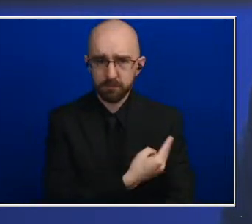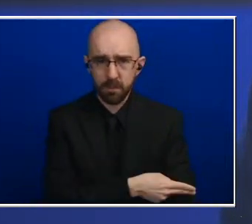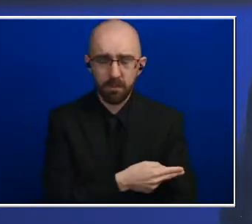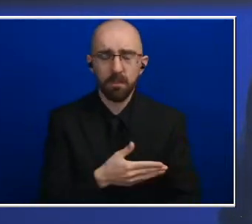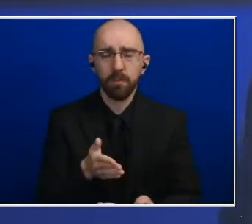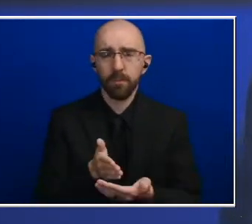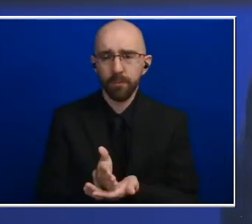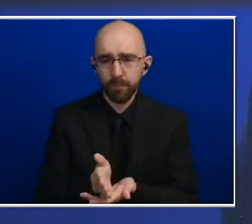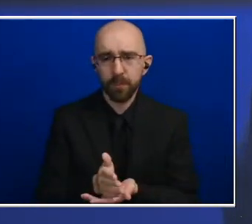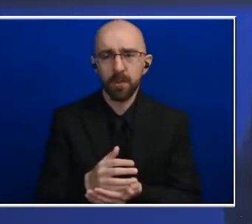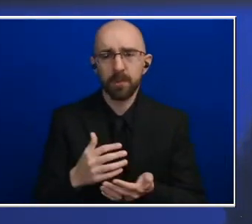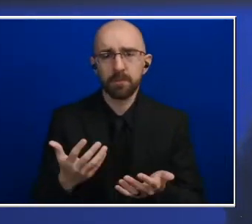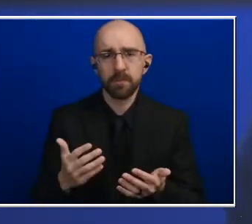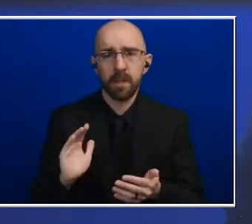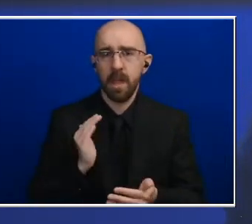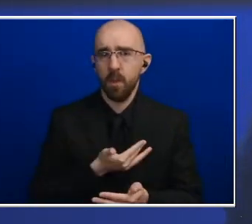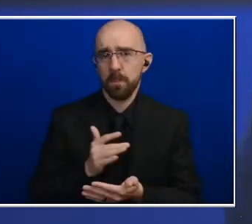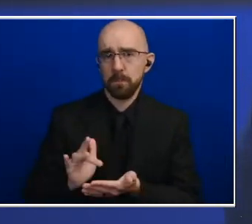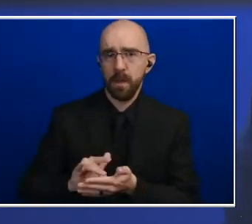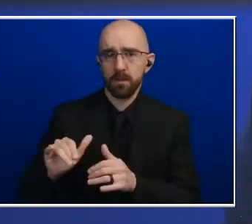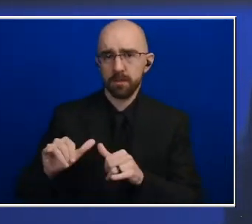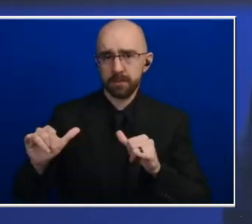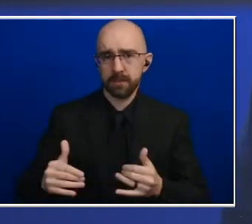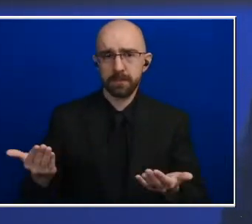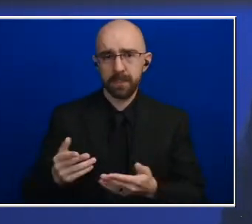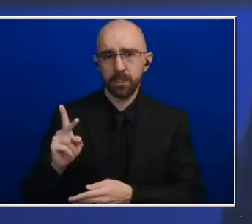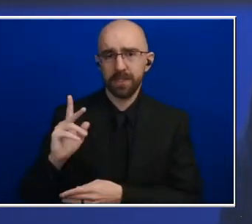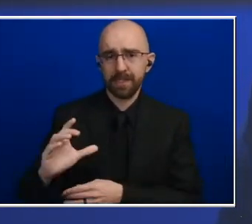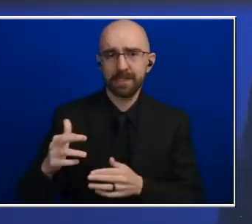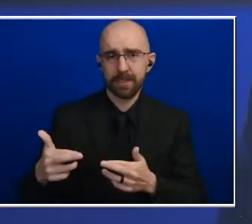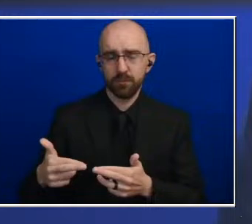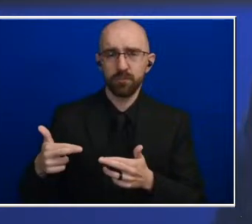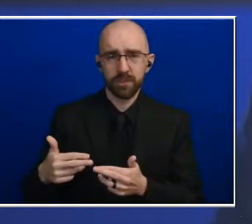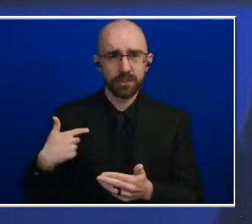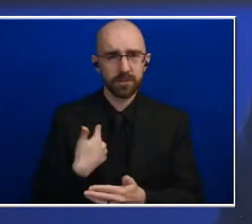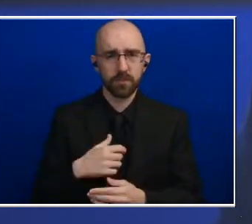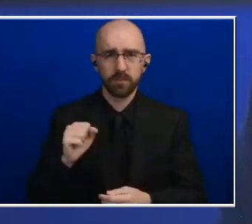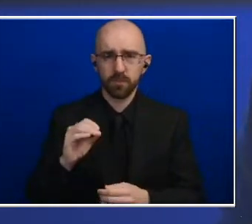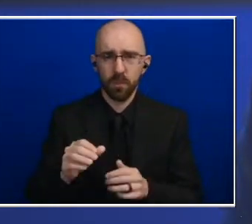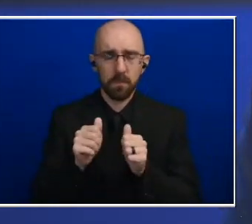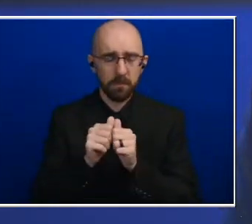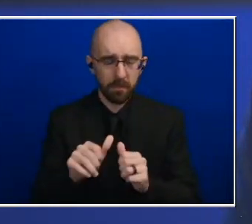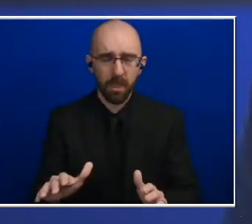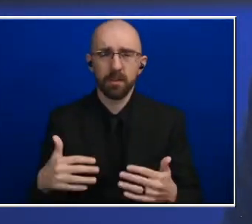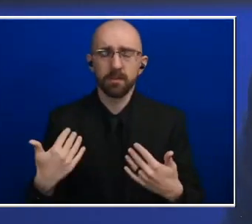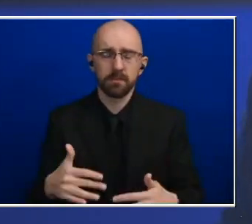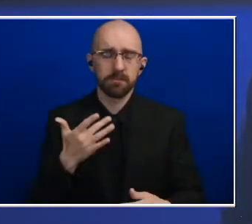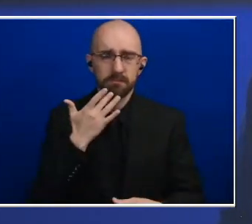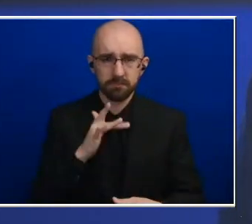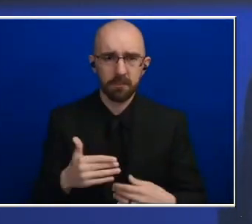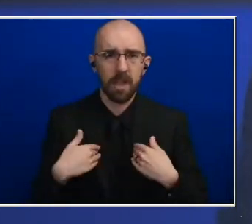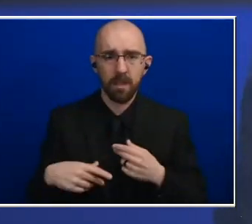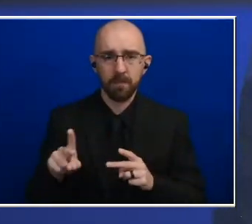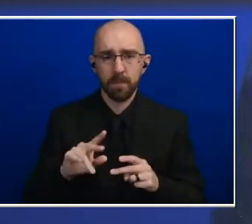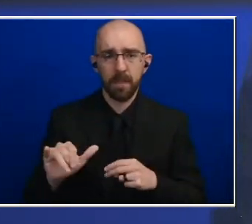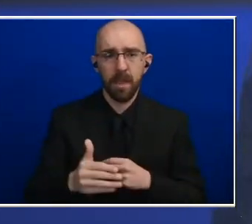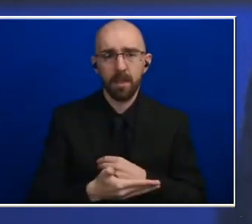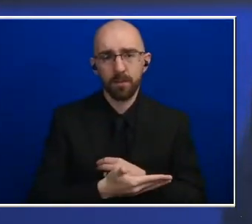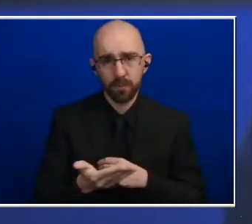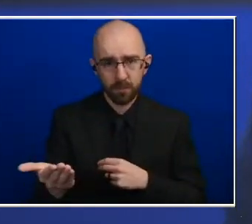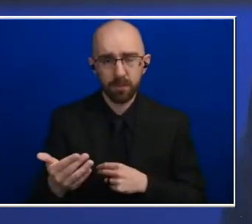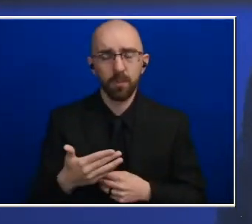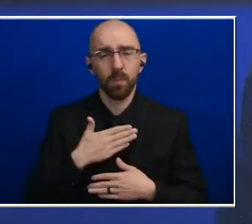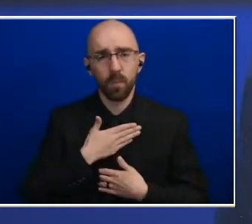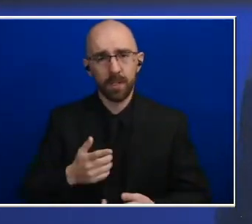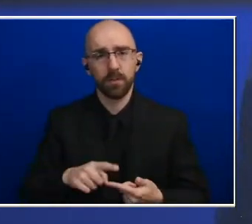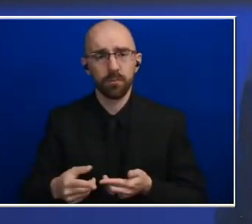our medical systems here in the Kansas City region. We are so blessed to have people like you willing to serve our